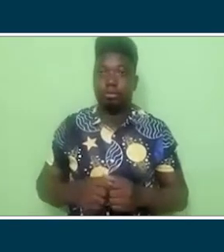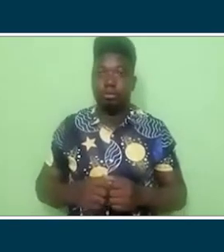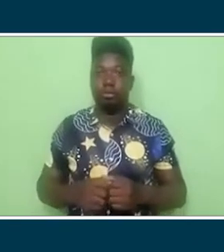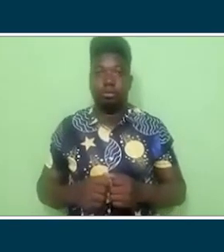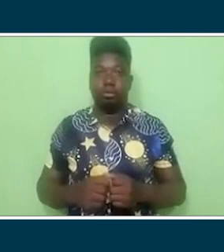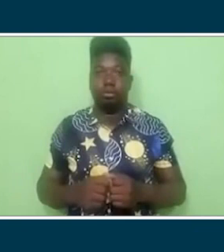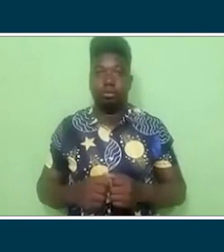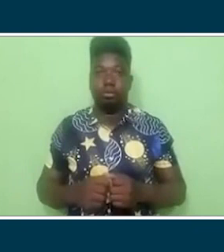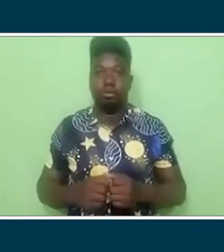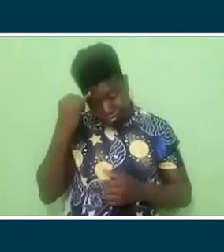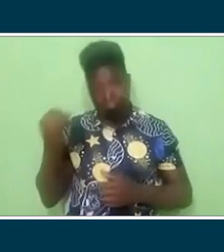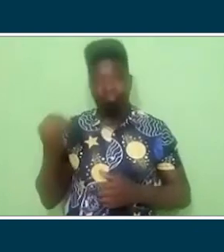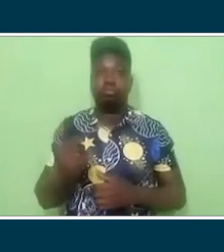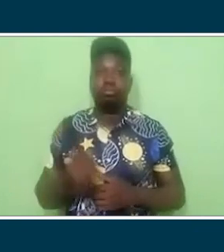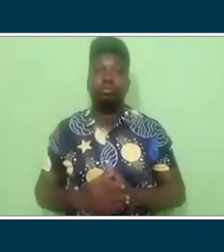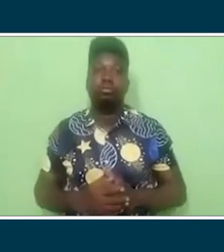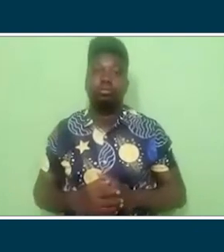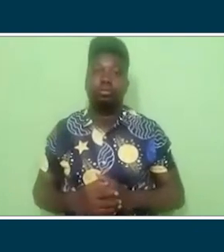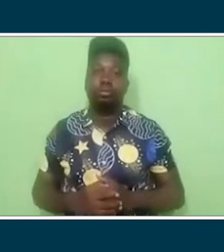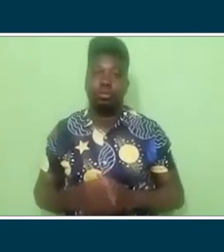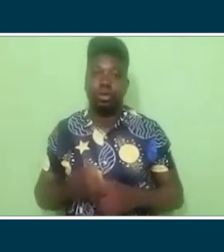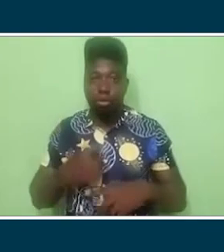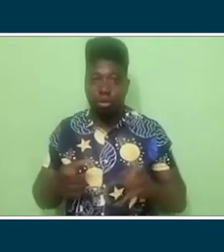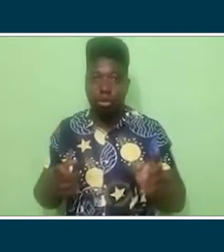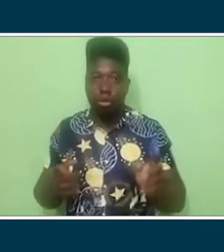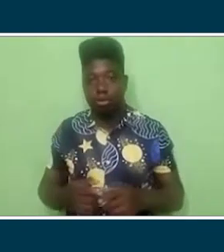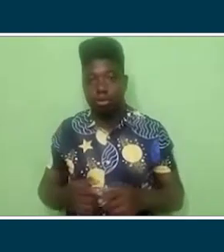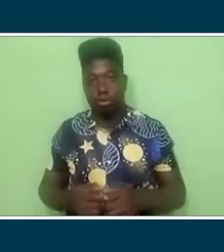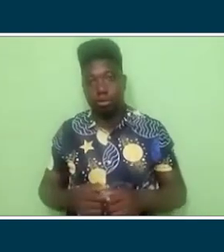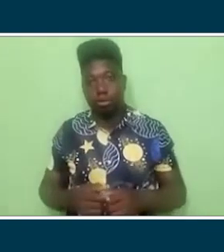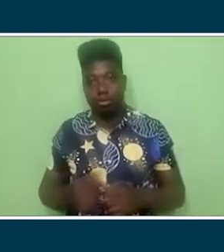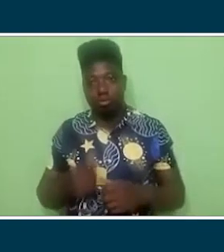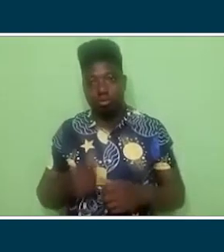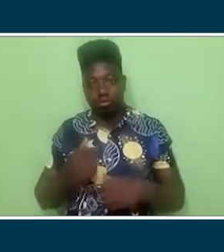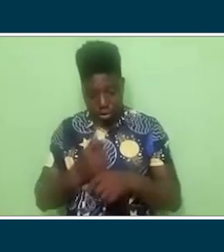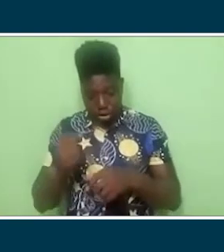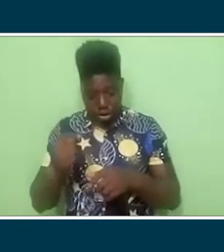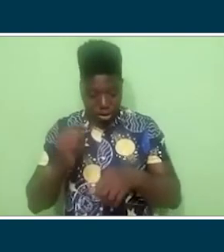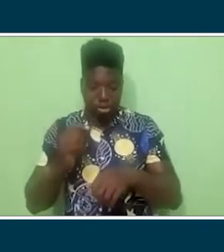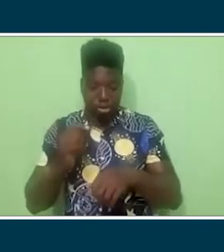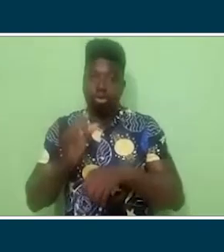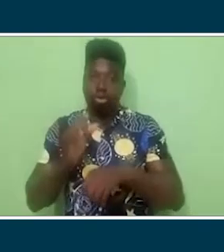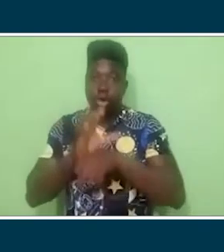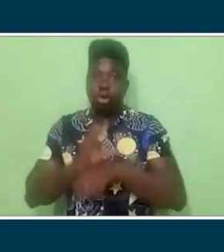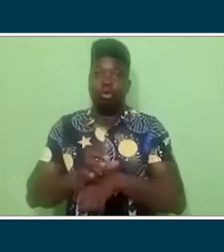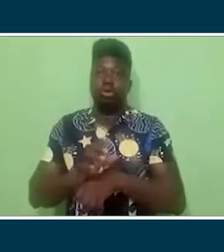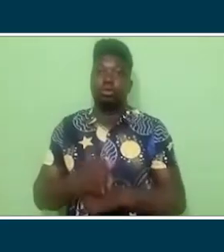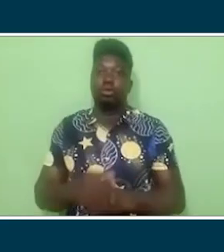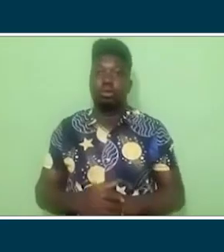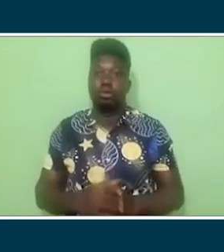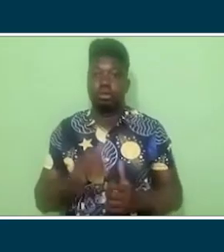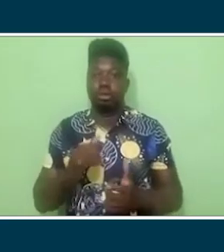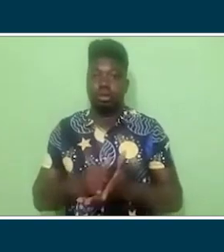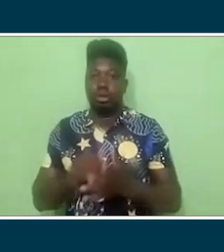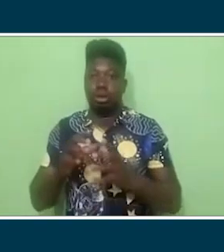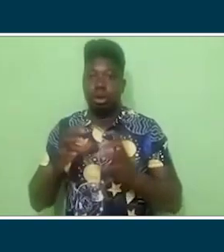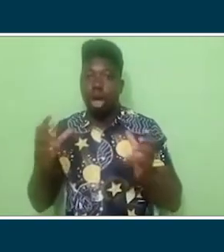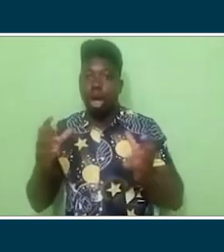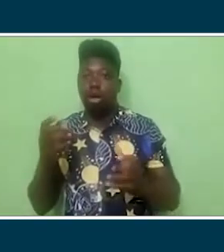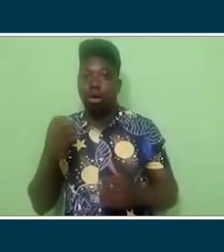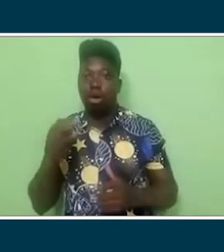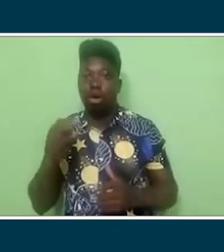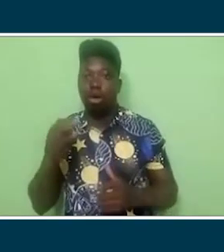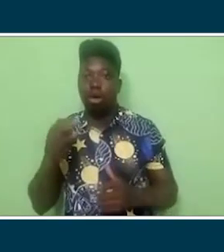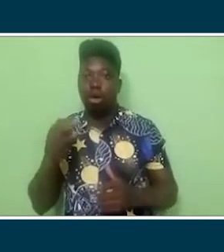ideology. But what makes cancel culture distinct is that a lot of this punitive ideology is